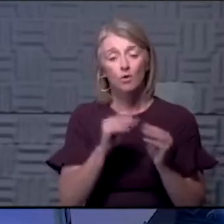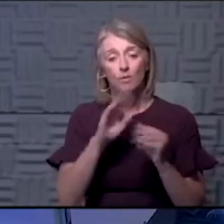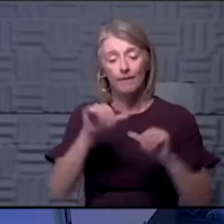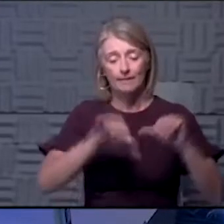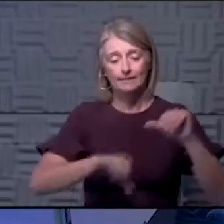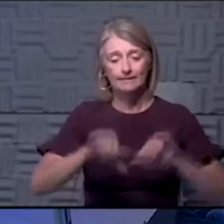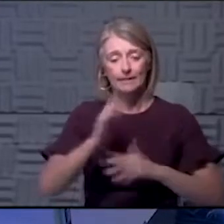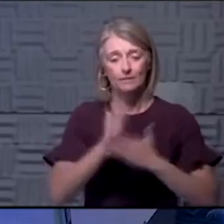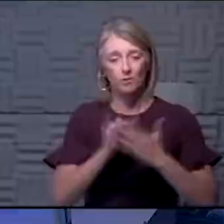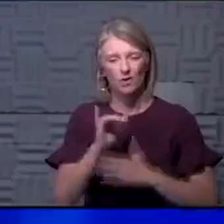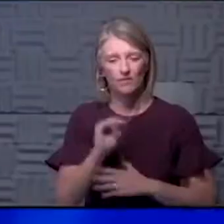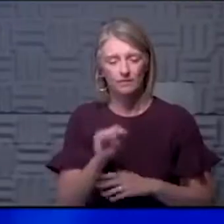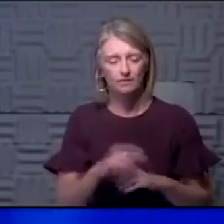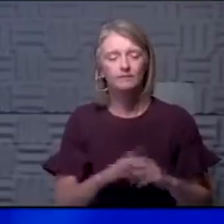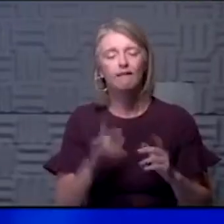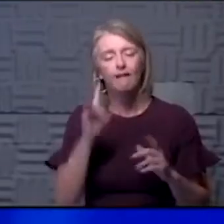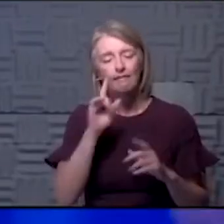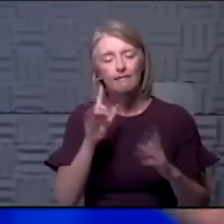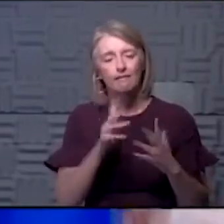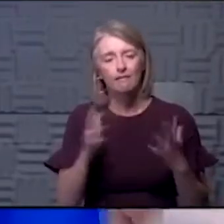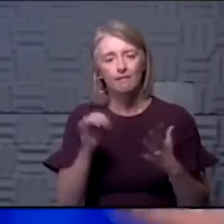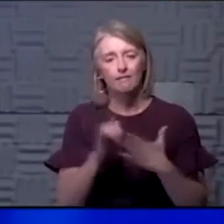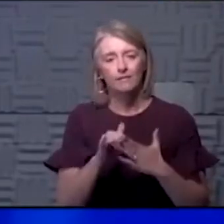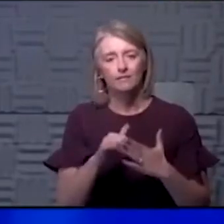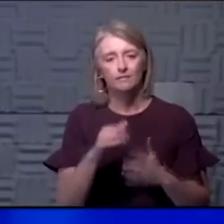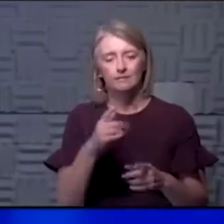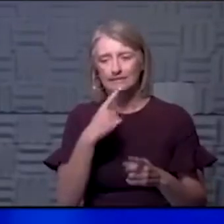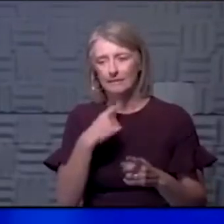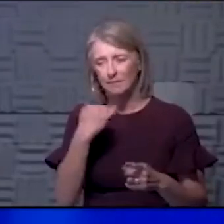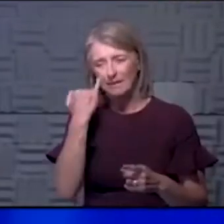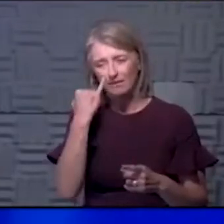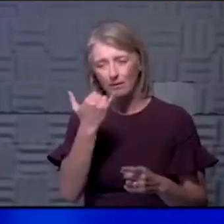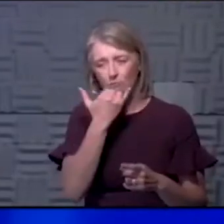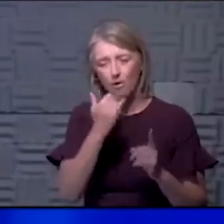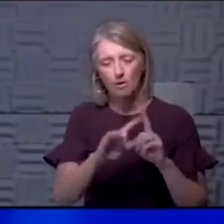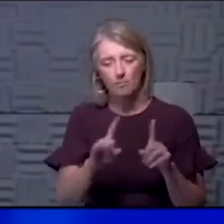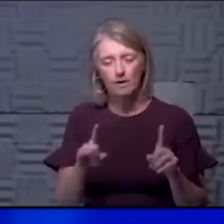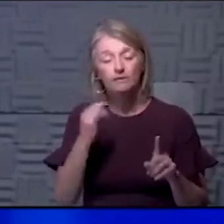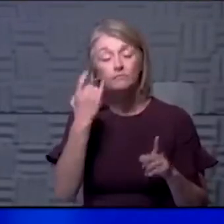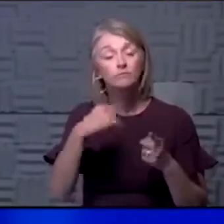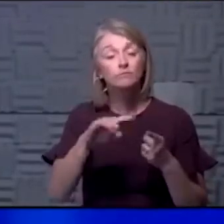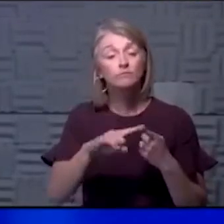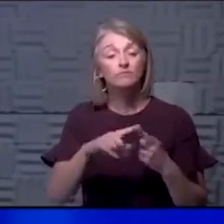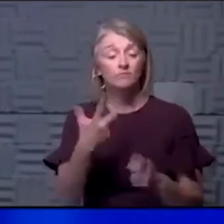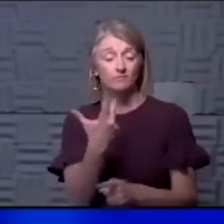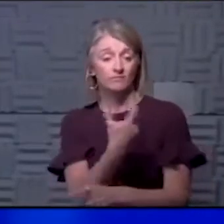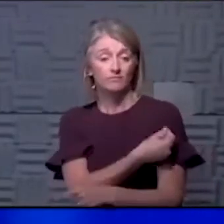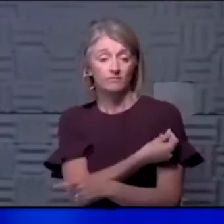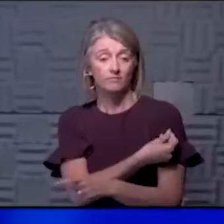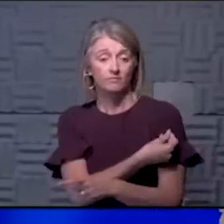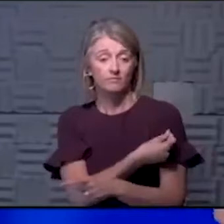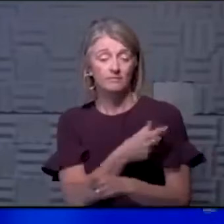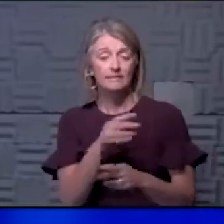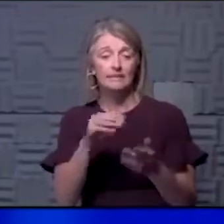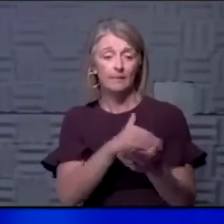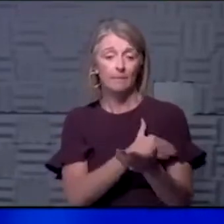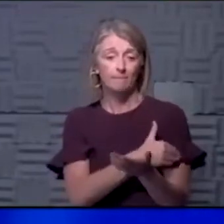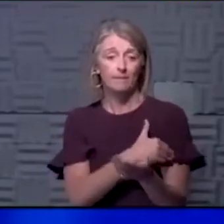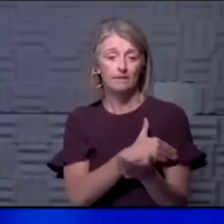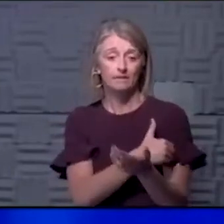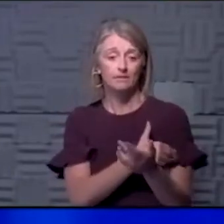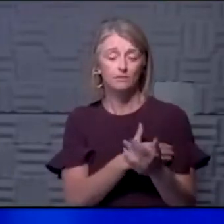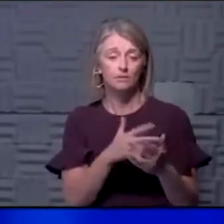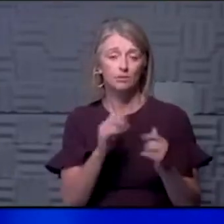science. But I think a lot of it, and Hawkeye, correct me if I'm wrong here, when you get an injection, it goes into the muscle, there can be